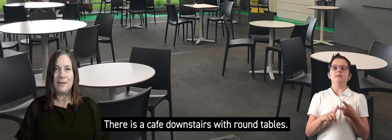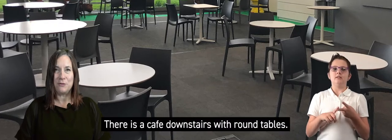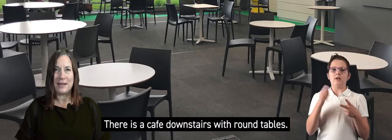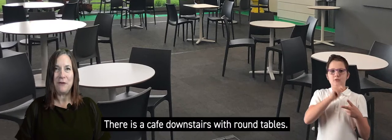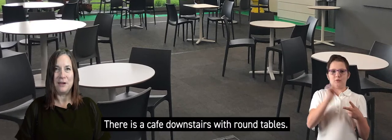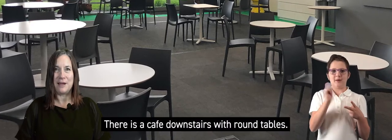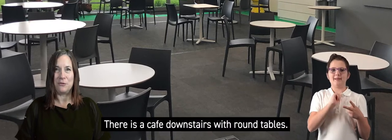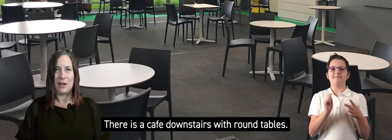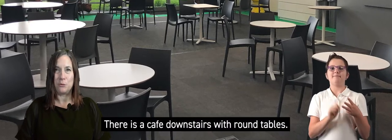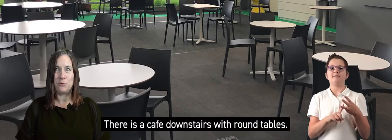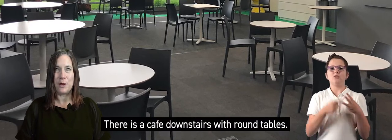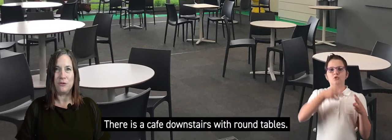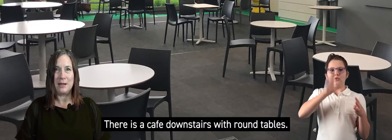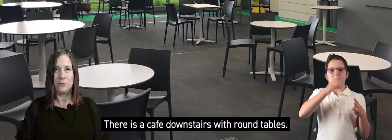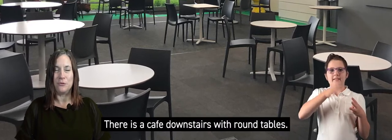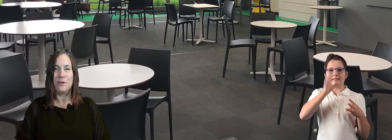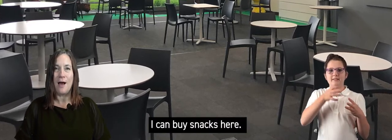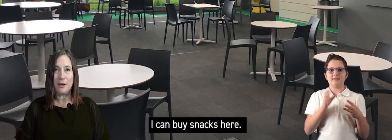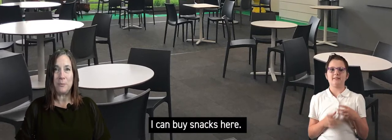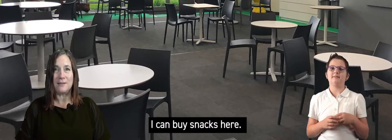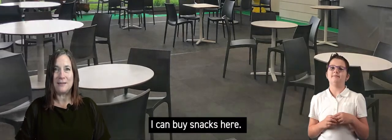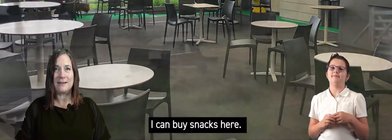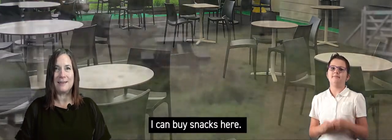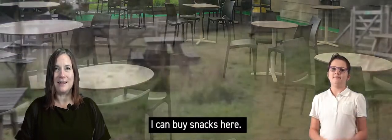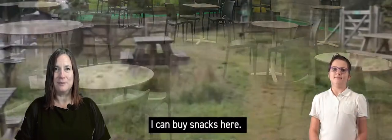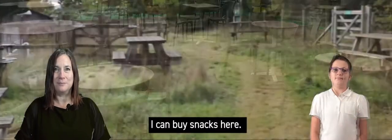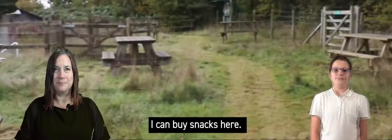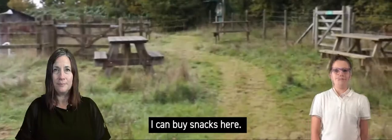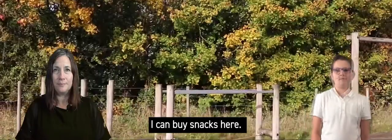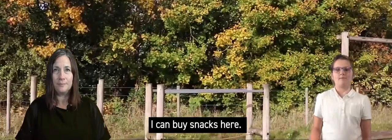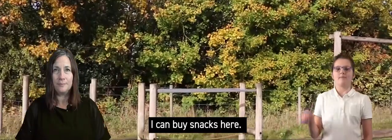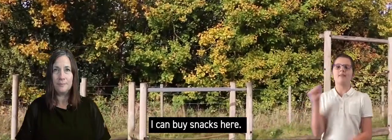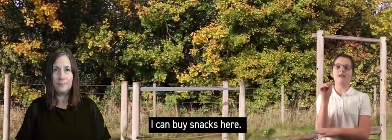There is a cafe downstairs with round tables. I can buy snacks here.